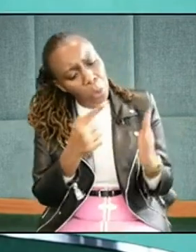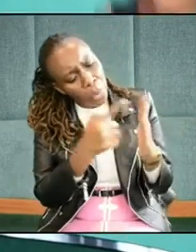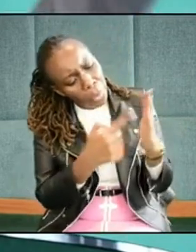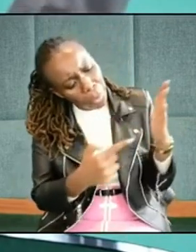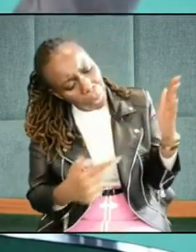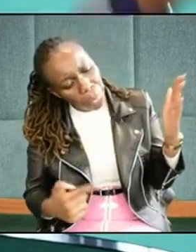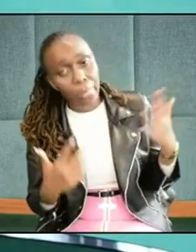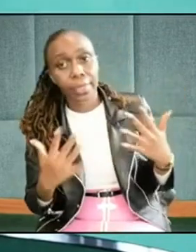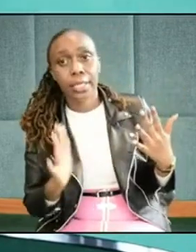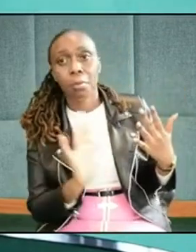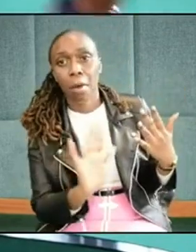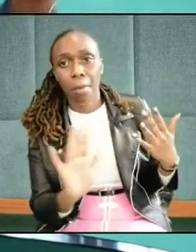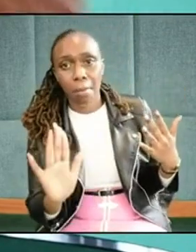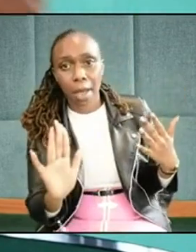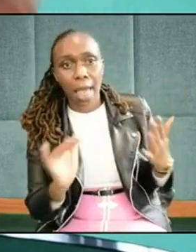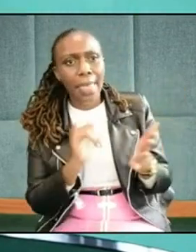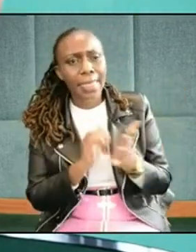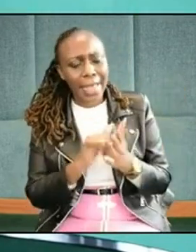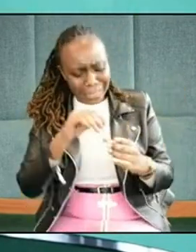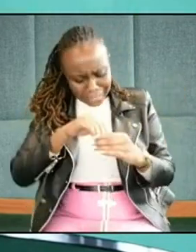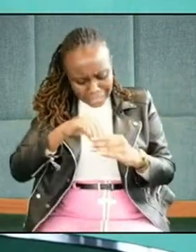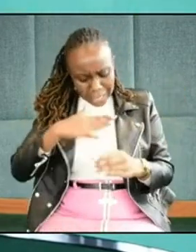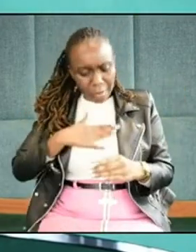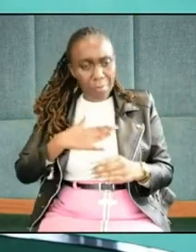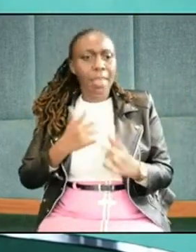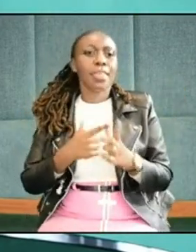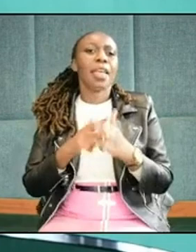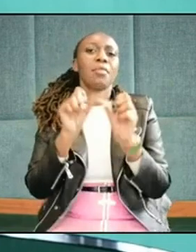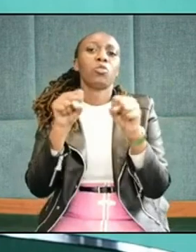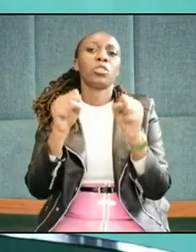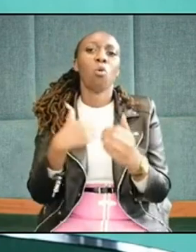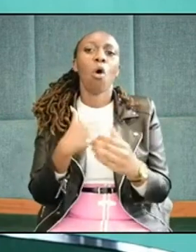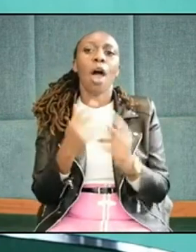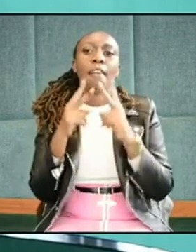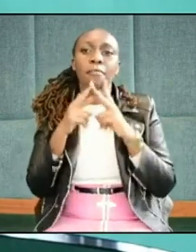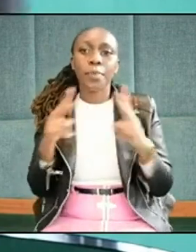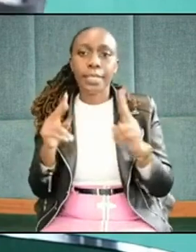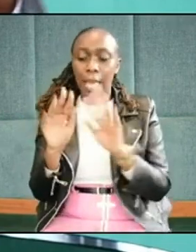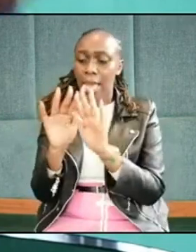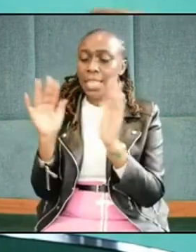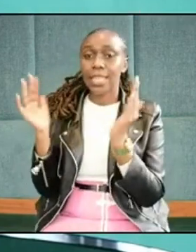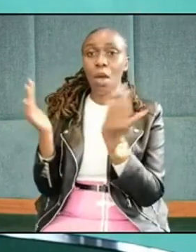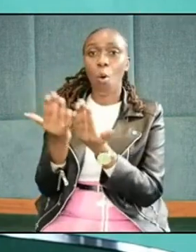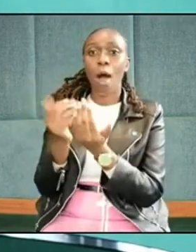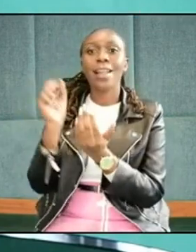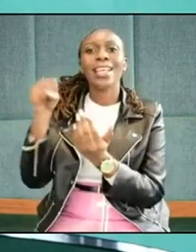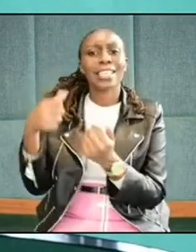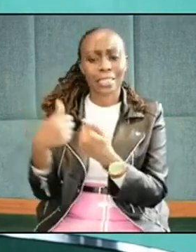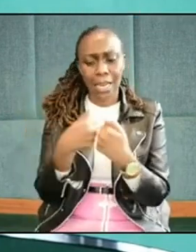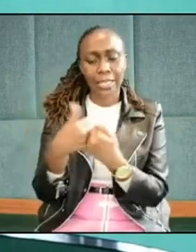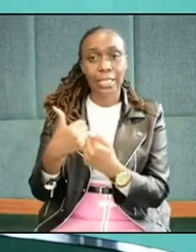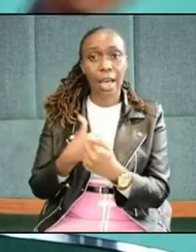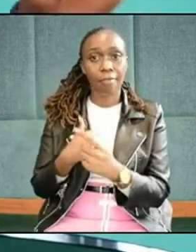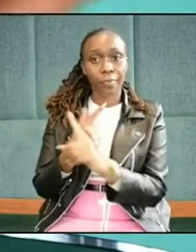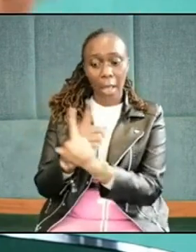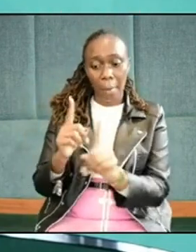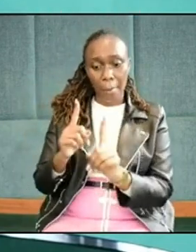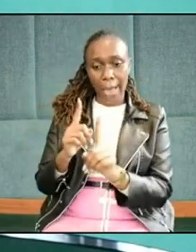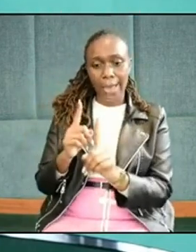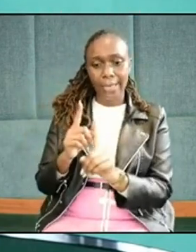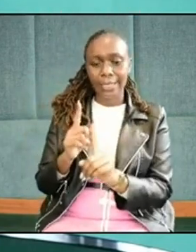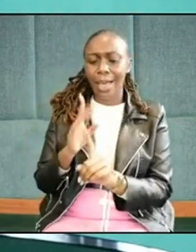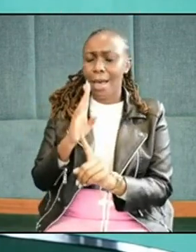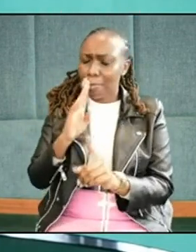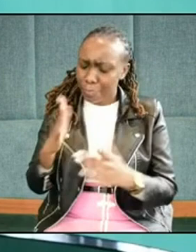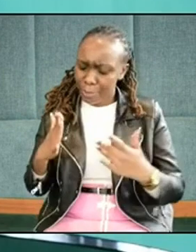you, that in me you may have peace. In the world, you will have tribulations, but be of